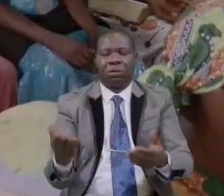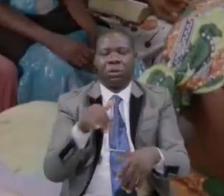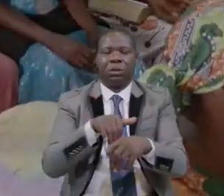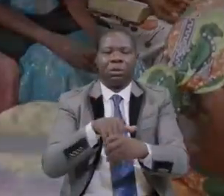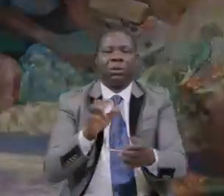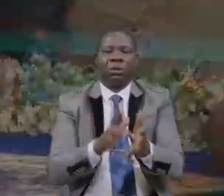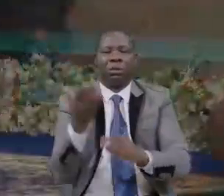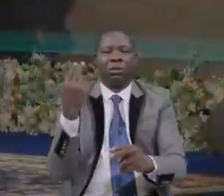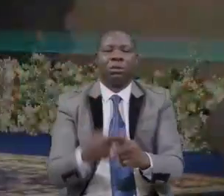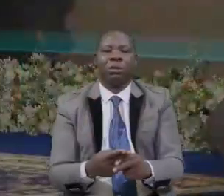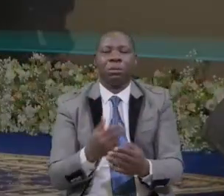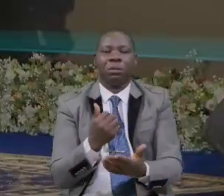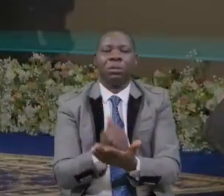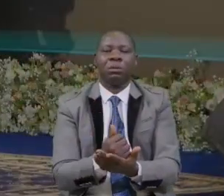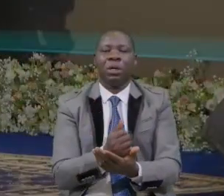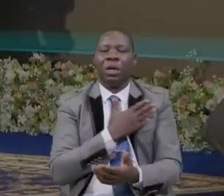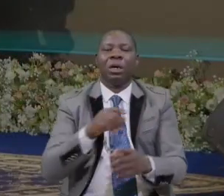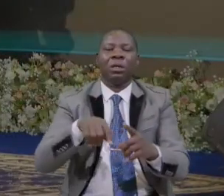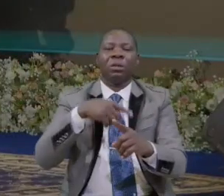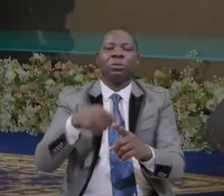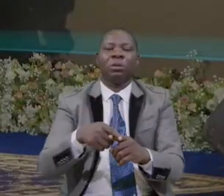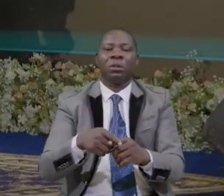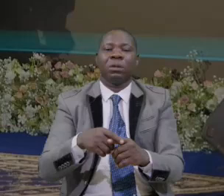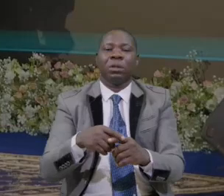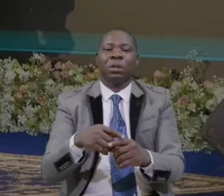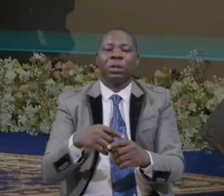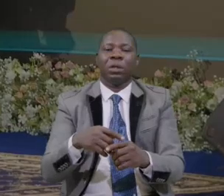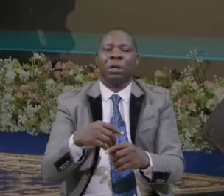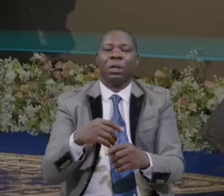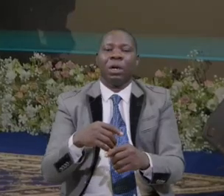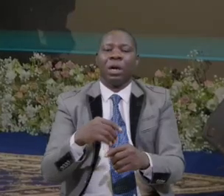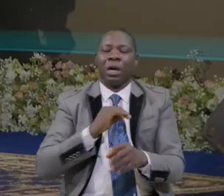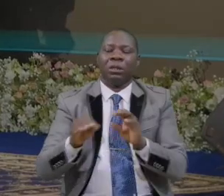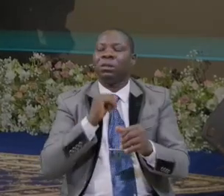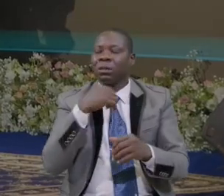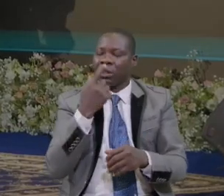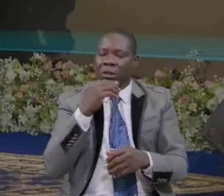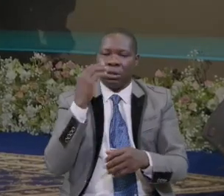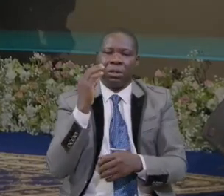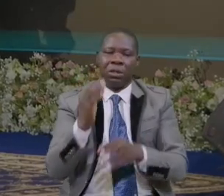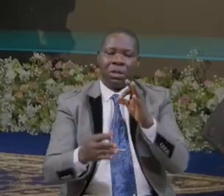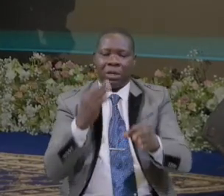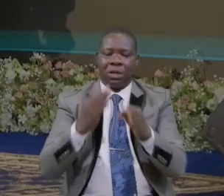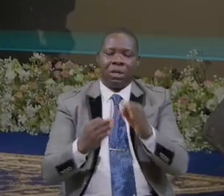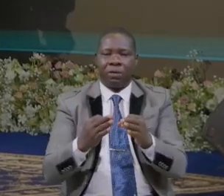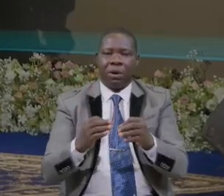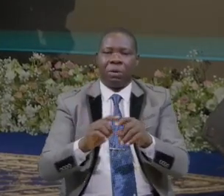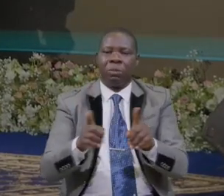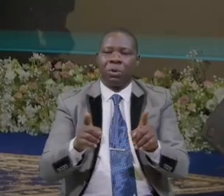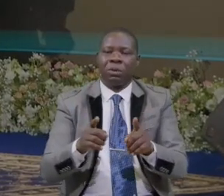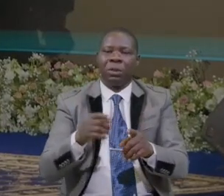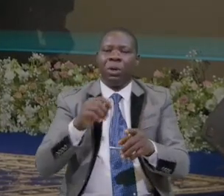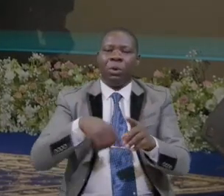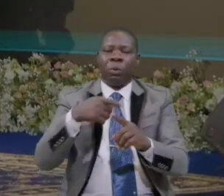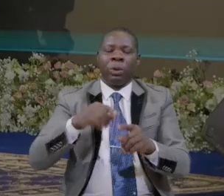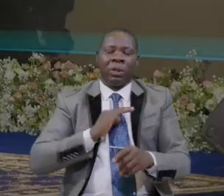And when, I didn't say if, when our paths cross again, I